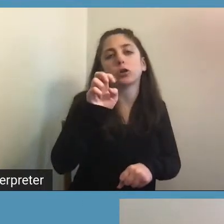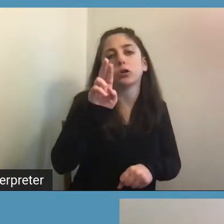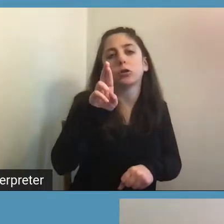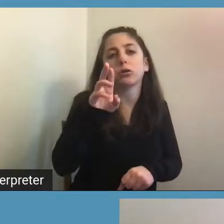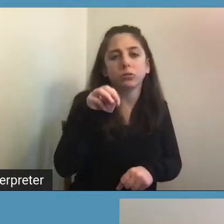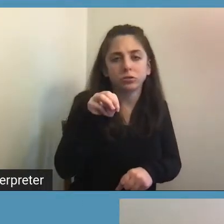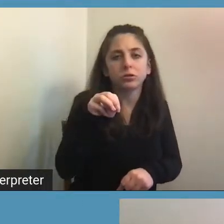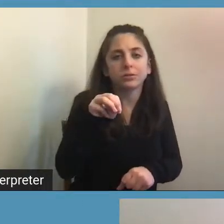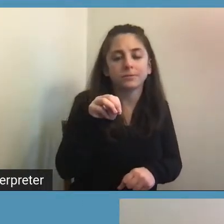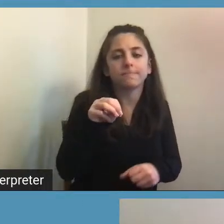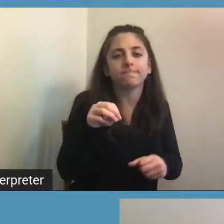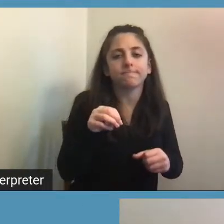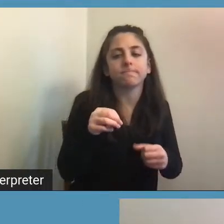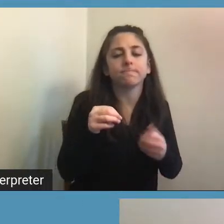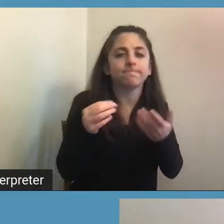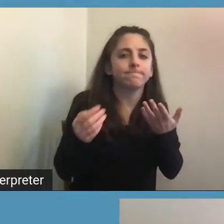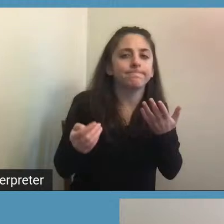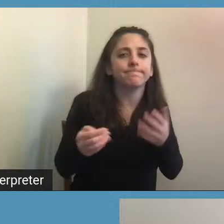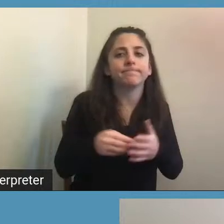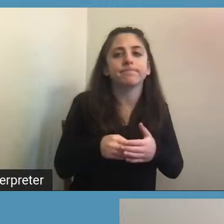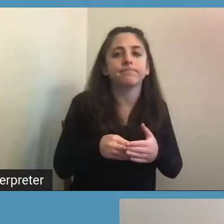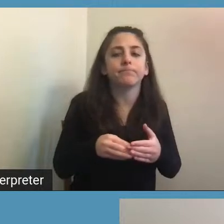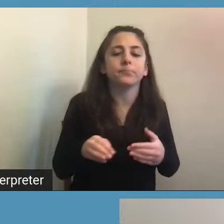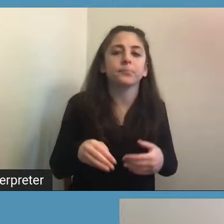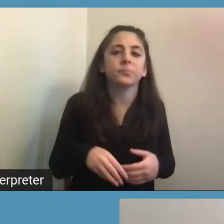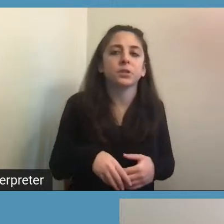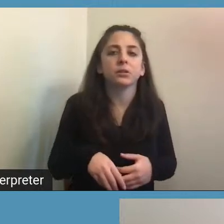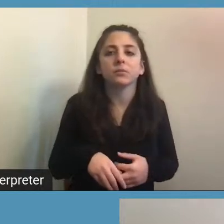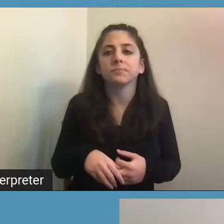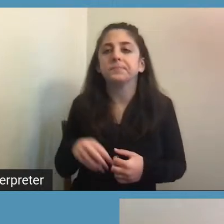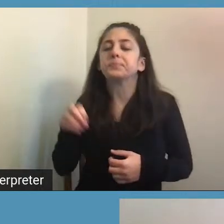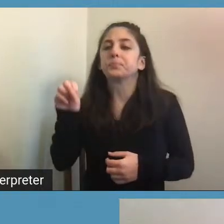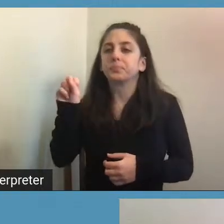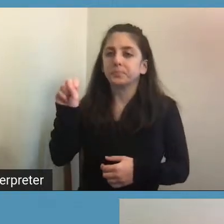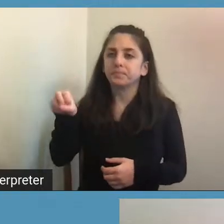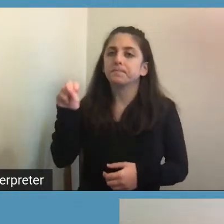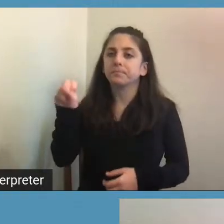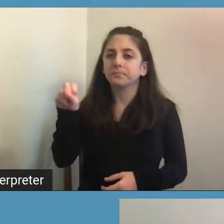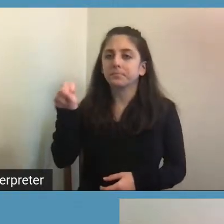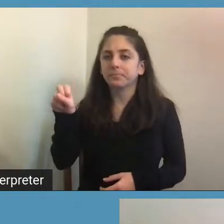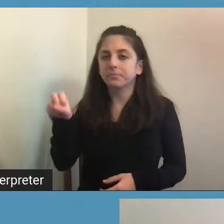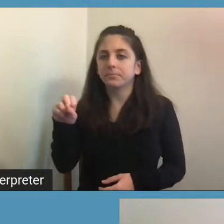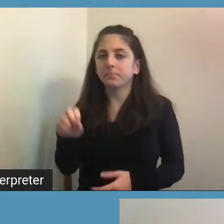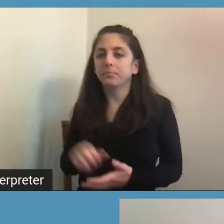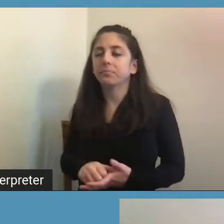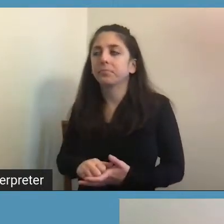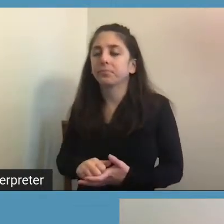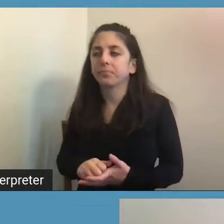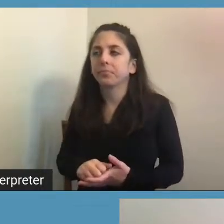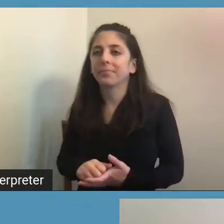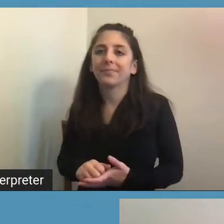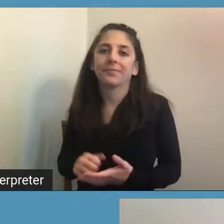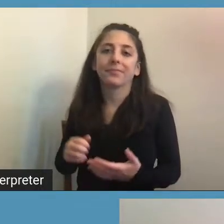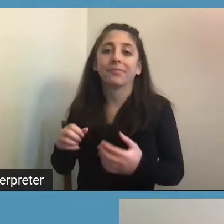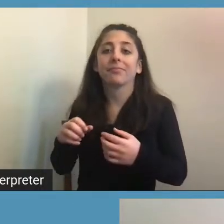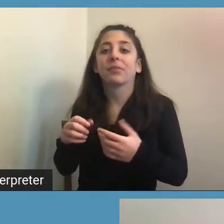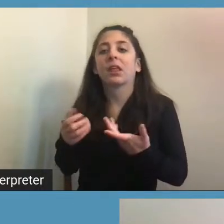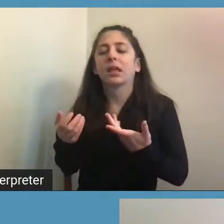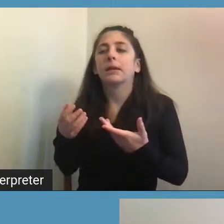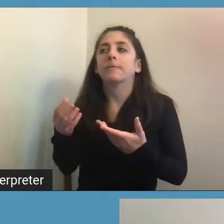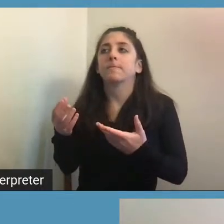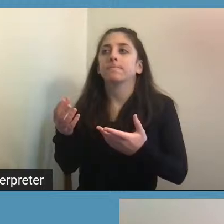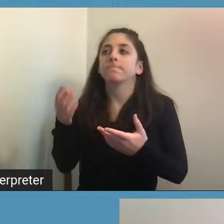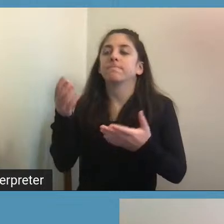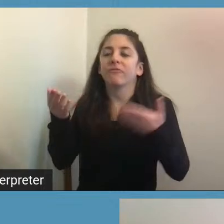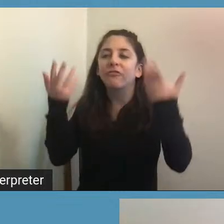were Yeah, saying. so the long-term campaigns, I have a lot of experience